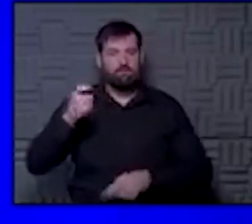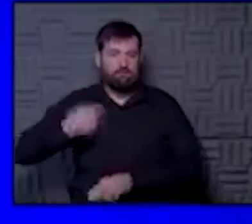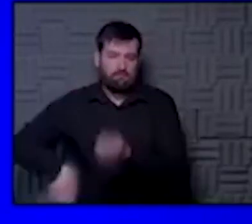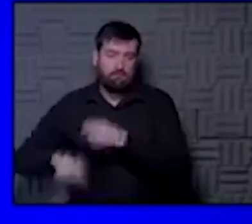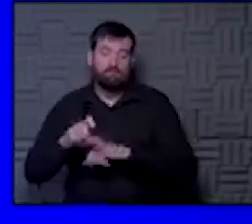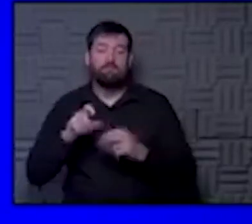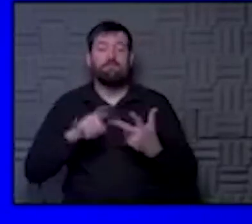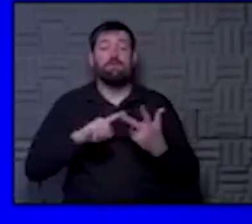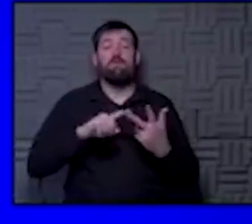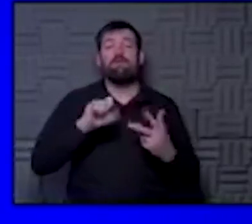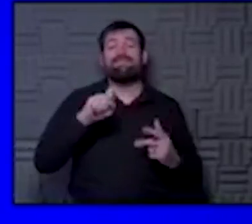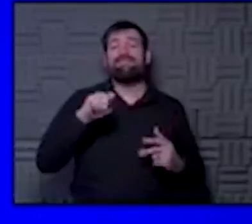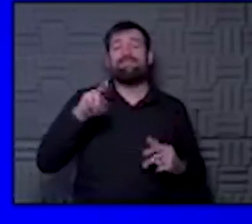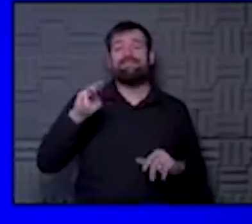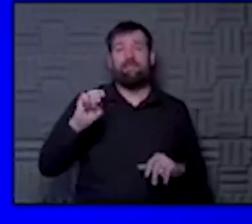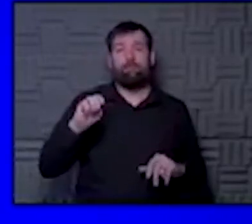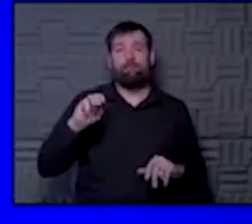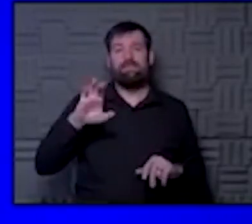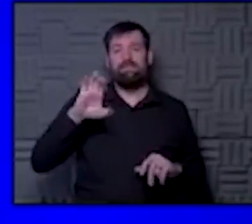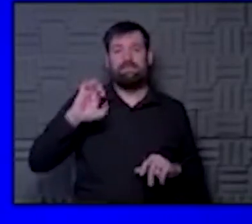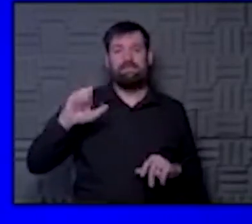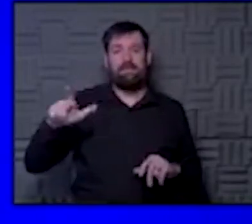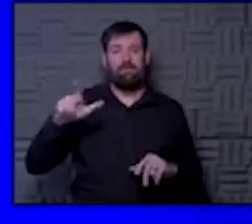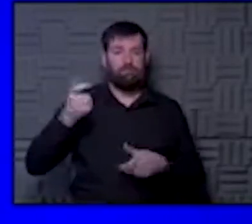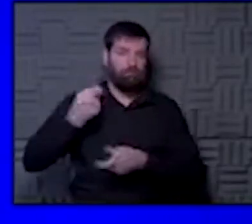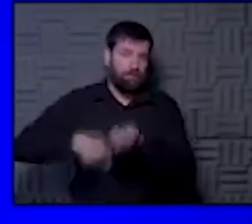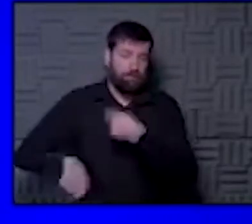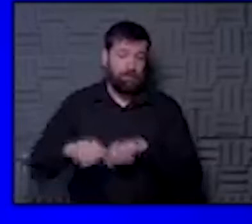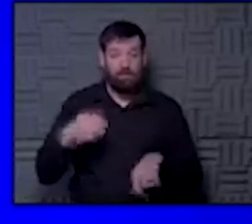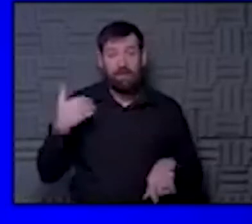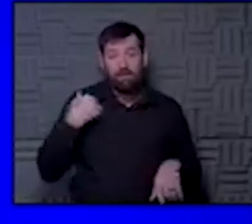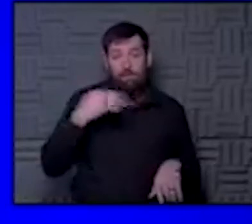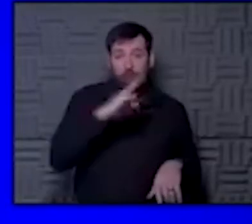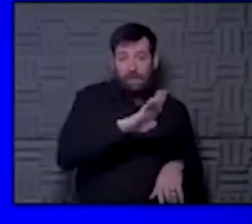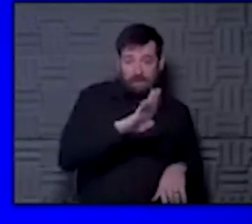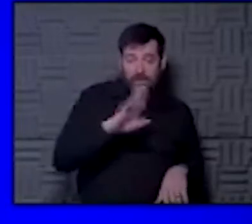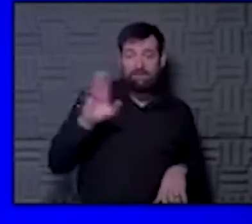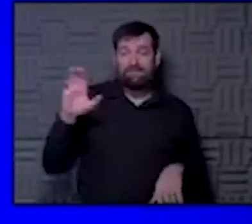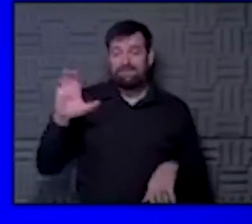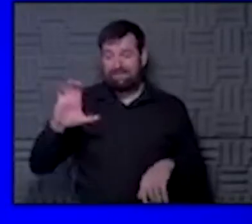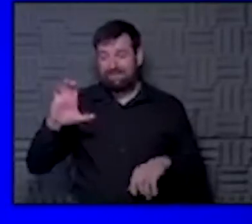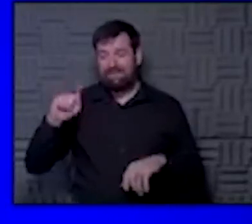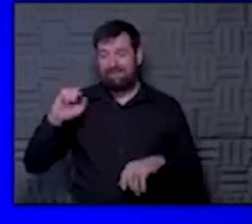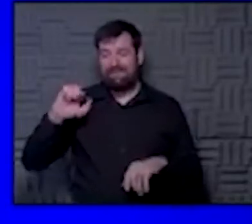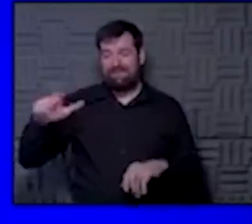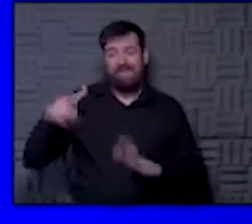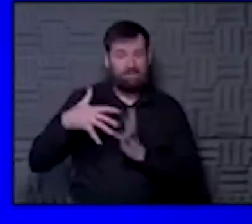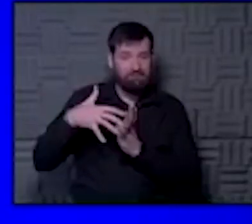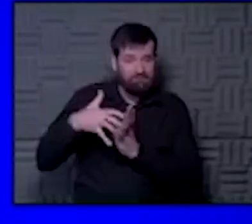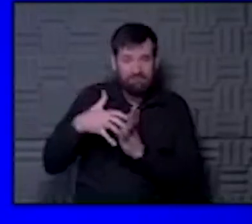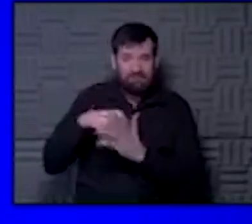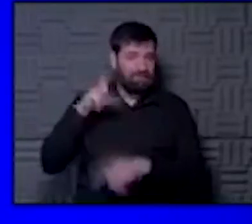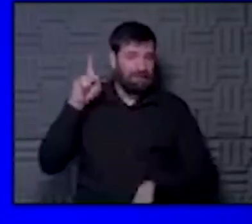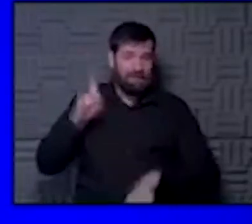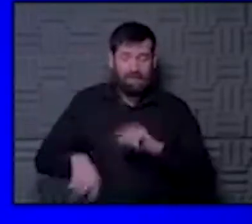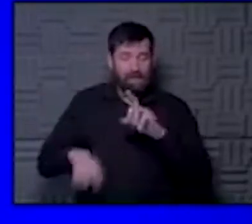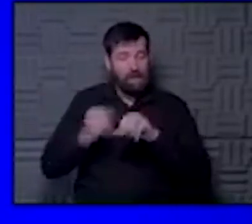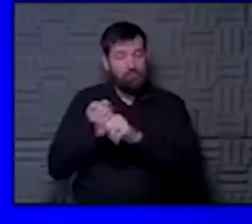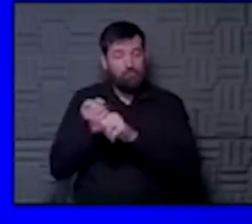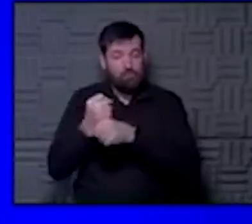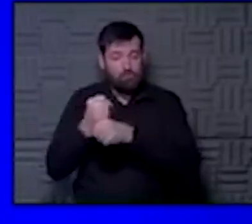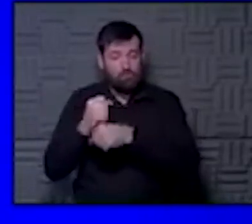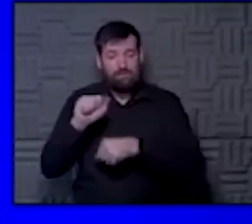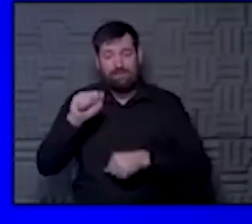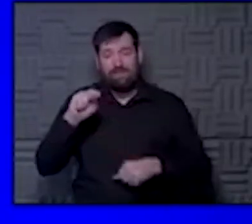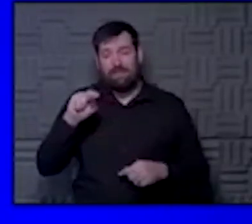cell transplant, if you are unable or you have B cell or T cell deficiencies and you are unable to make antibodies, this